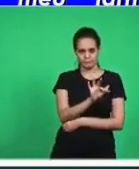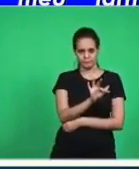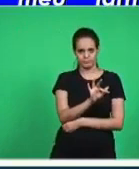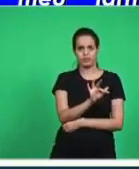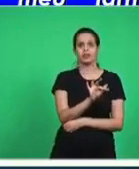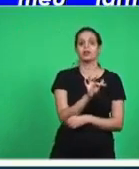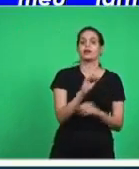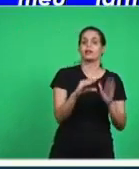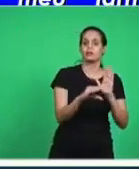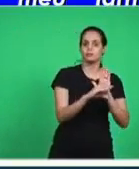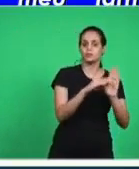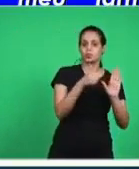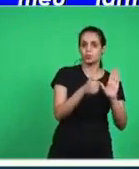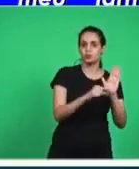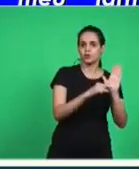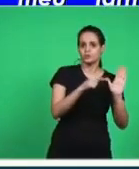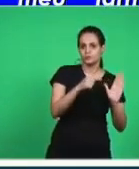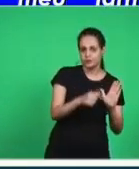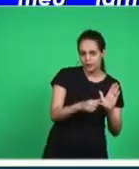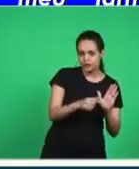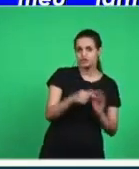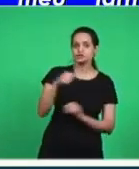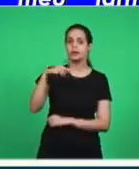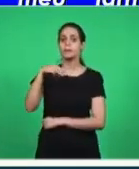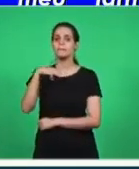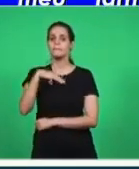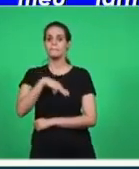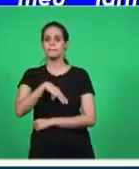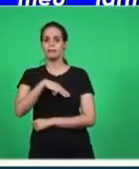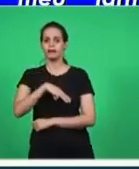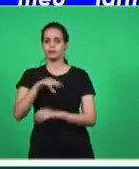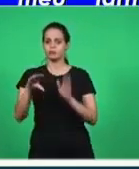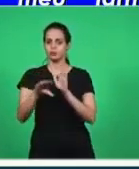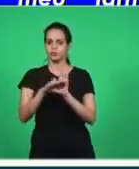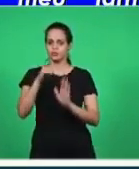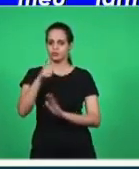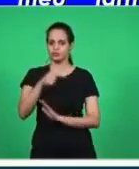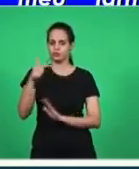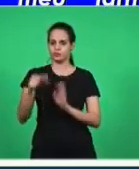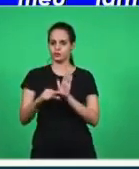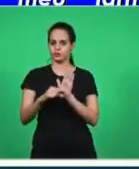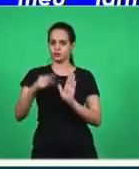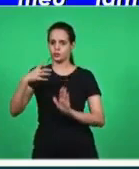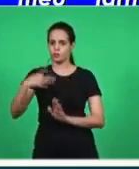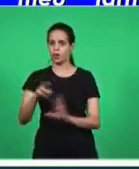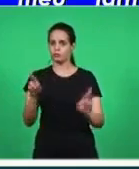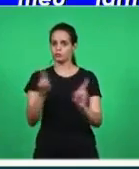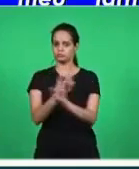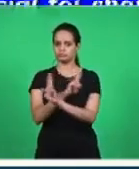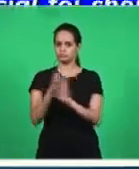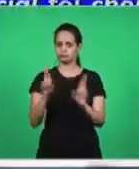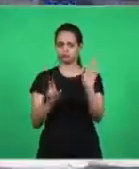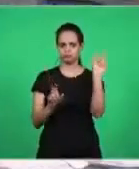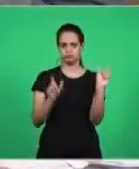and in the same way, confirmed what was said in Zephaniah. Everything is prepared. So there is correlation of this part of